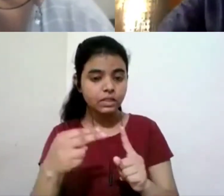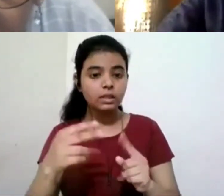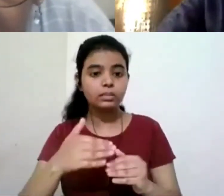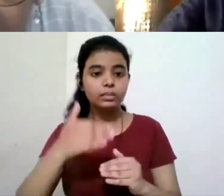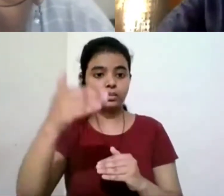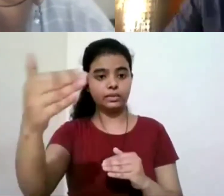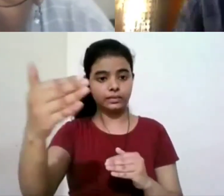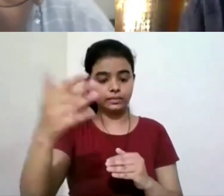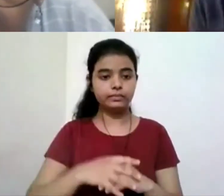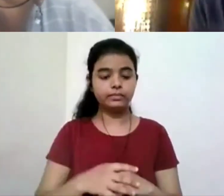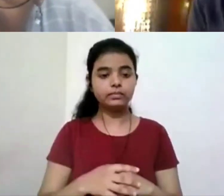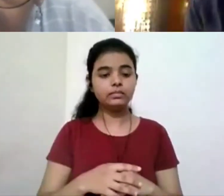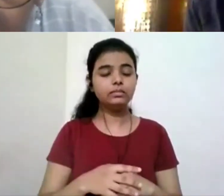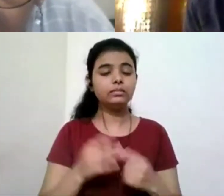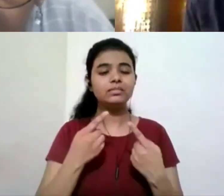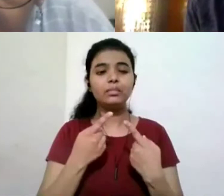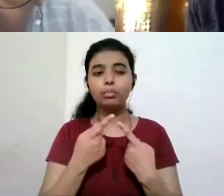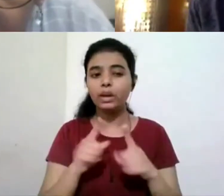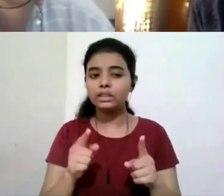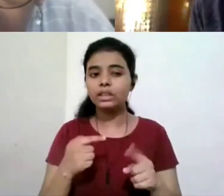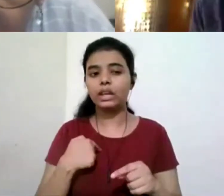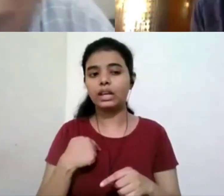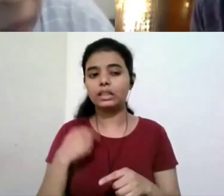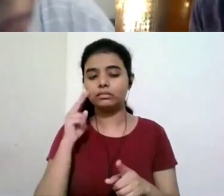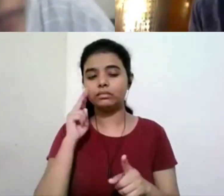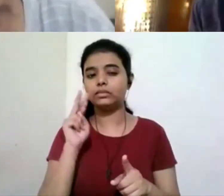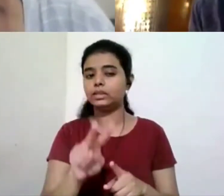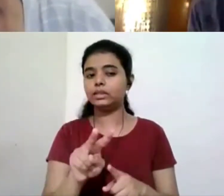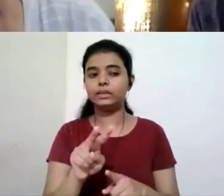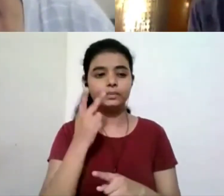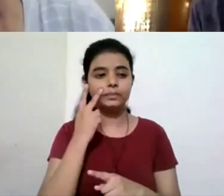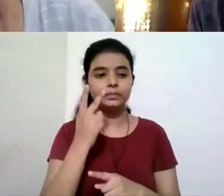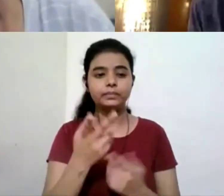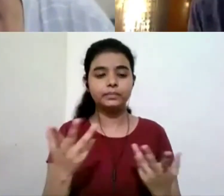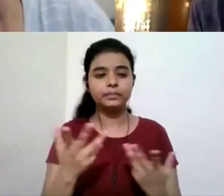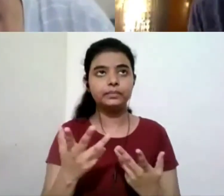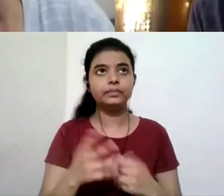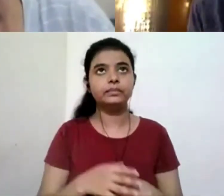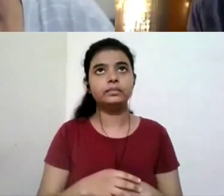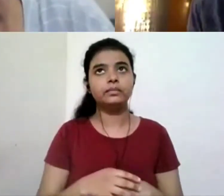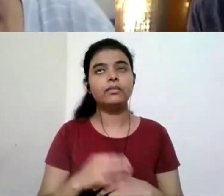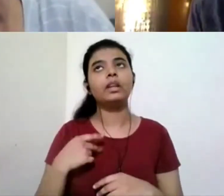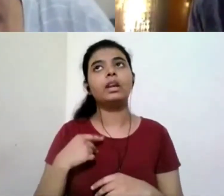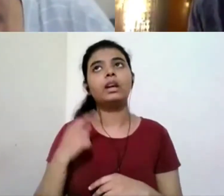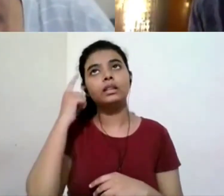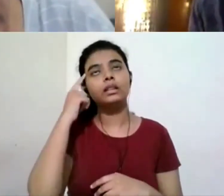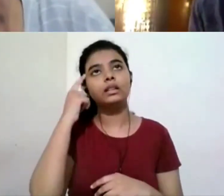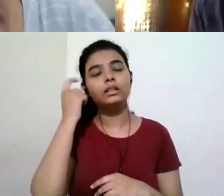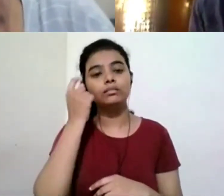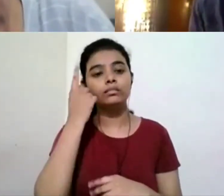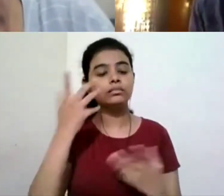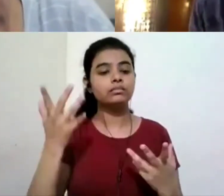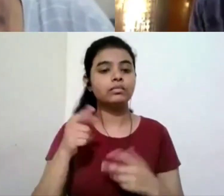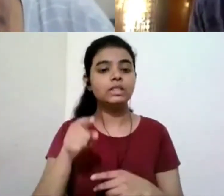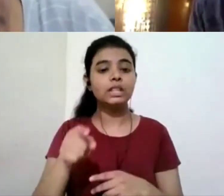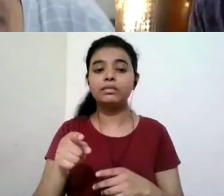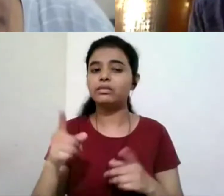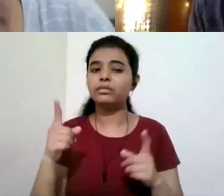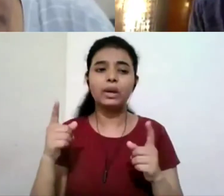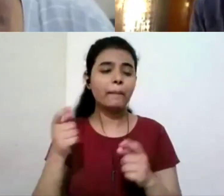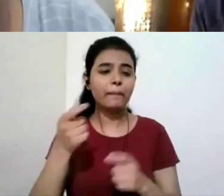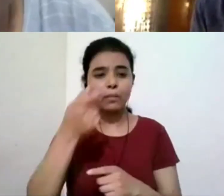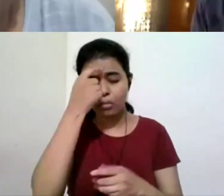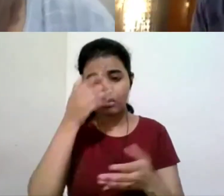but what I can see, like even in a policy framework, they are complicating